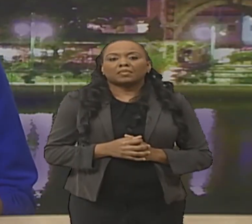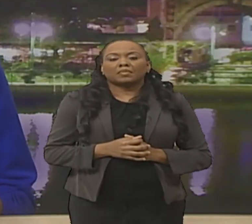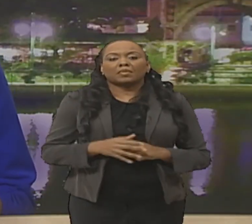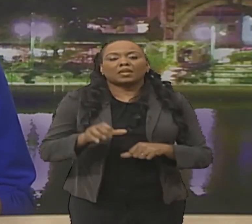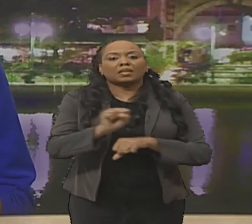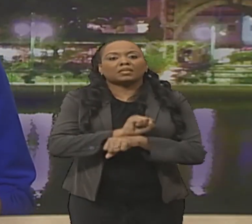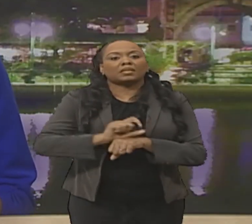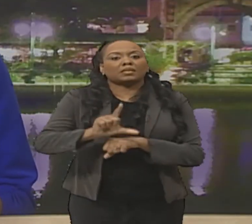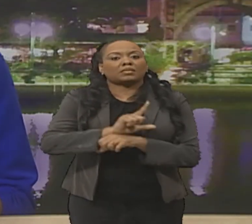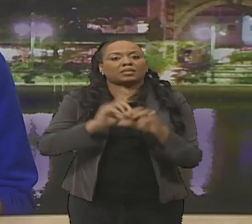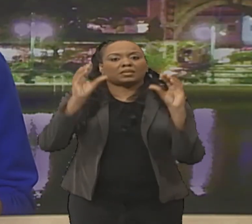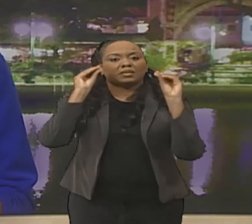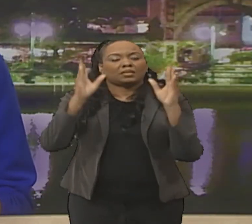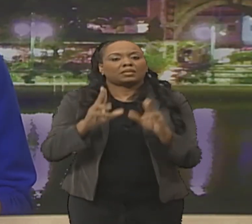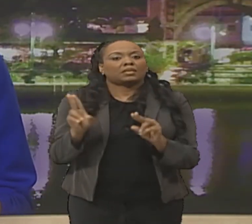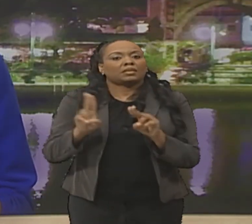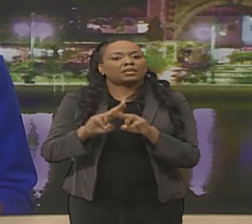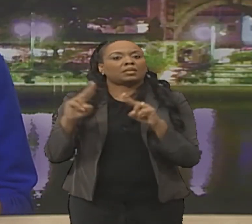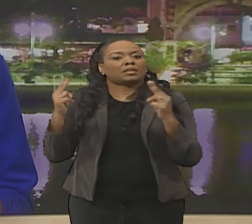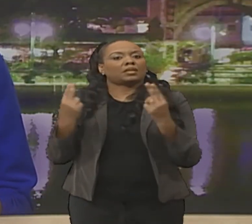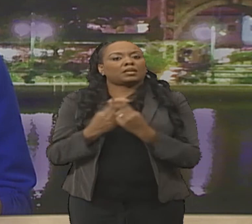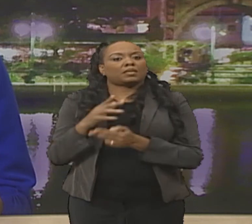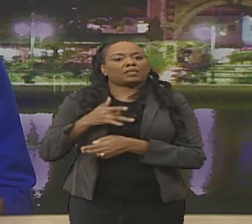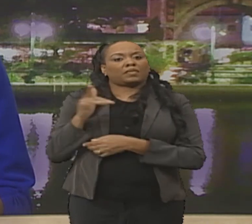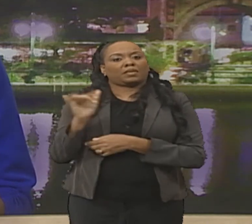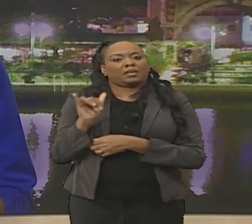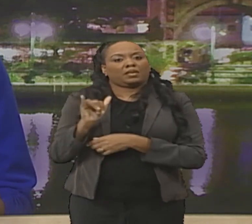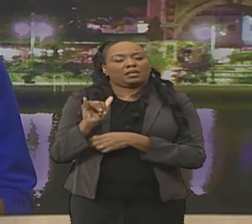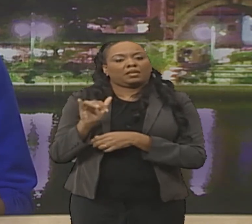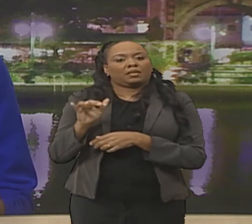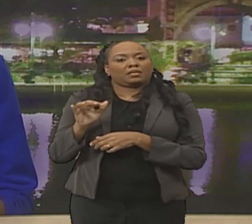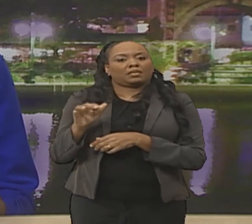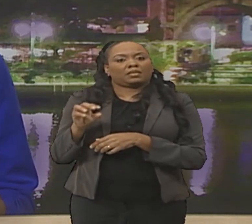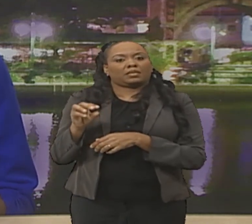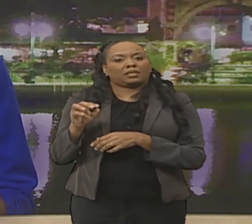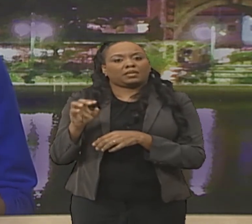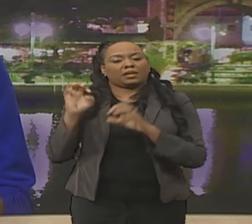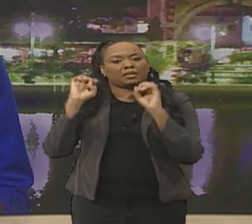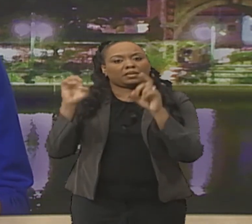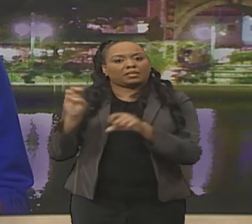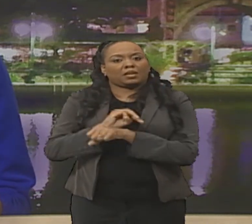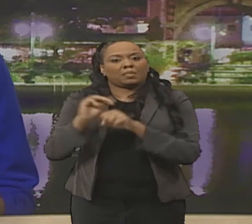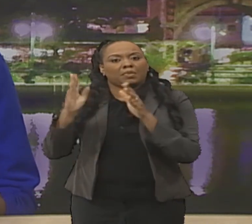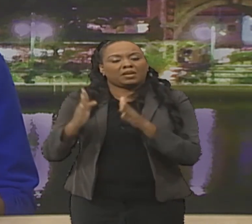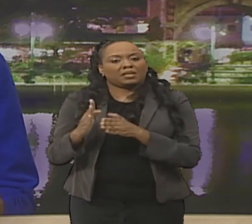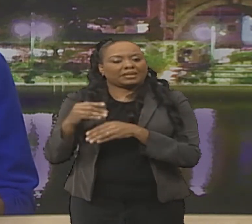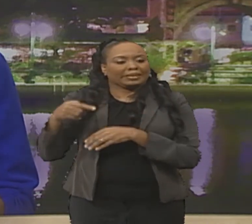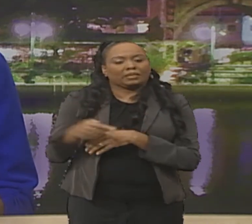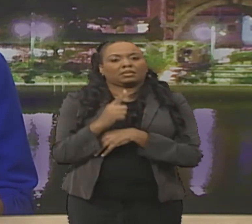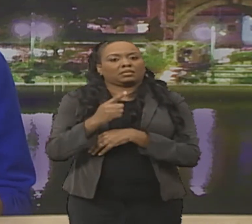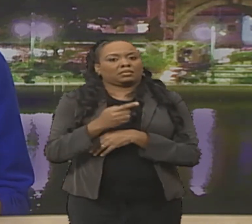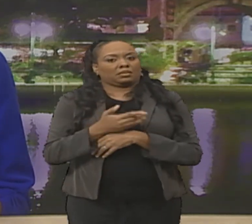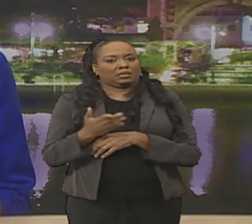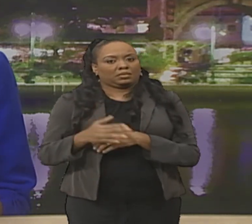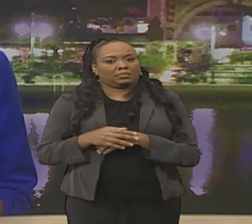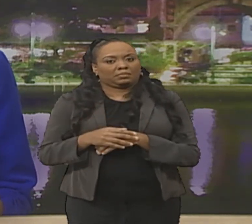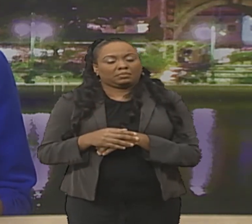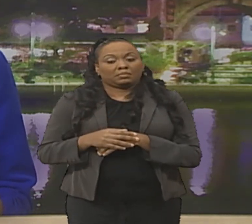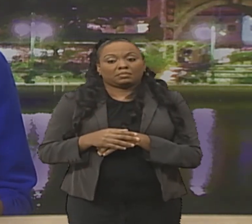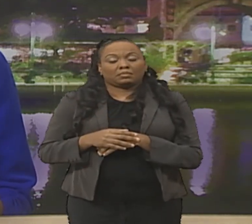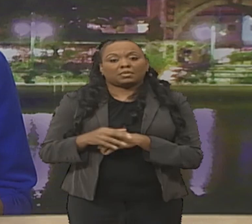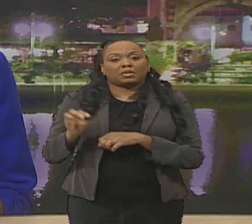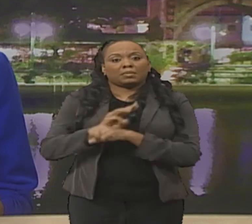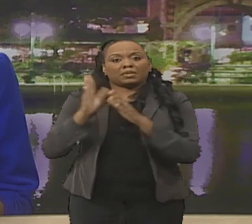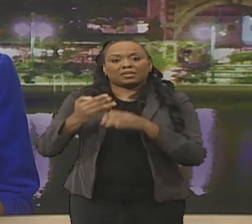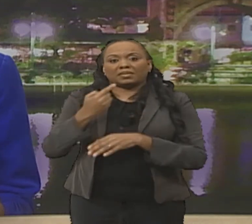The St. Lucia Teachers Union has taken offense at Education Minister Gail Rigobert's assertion that principals are to blame for